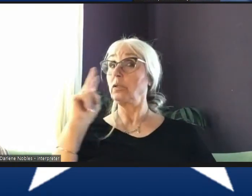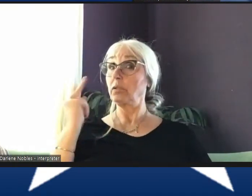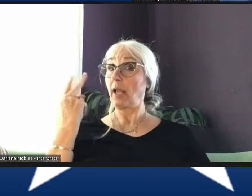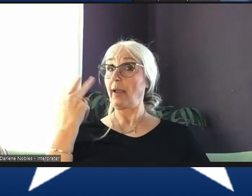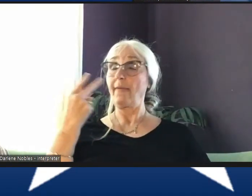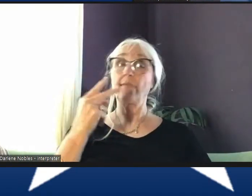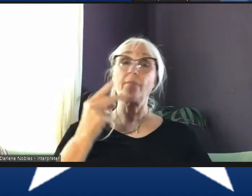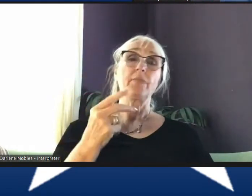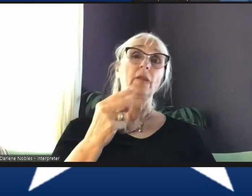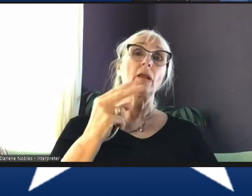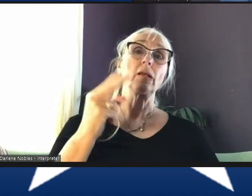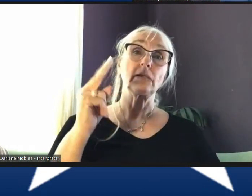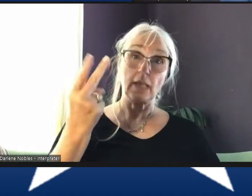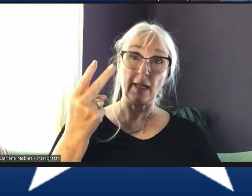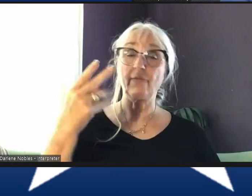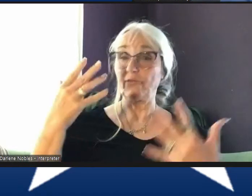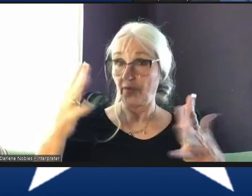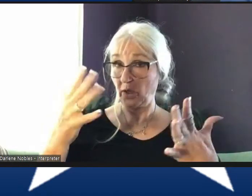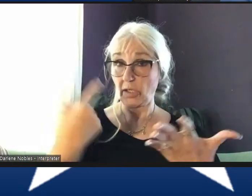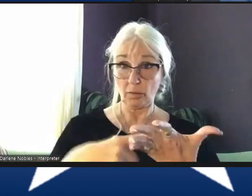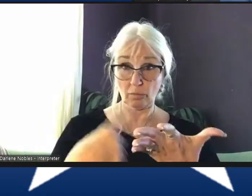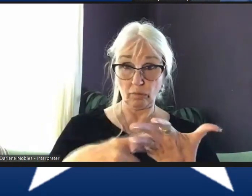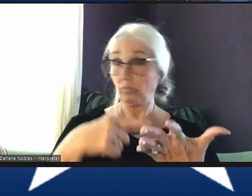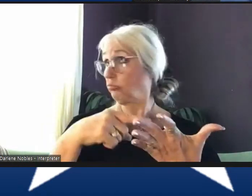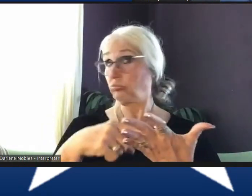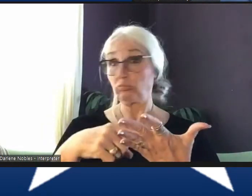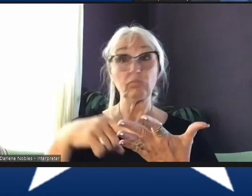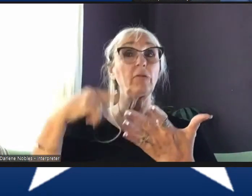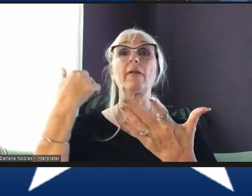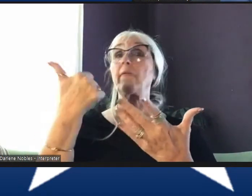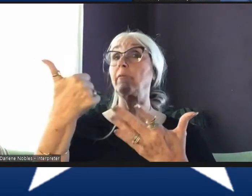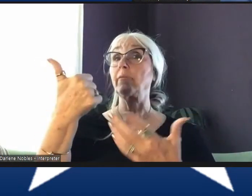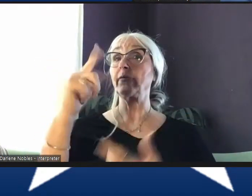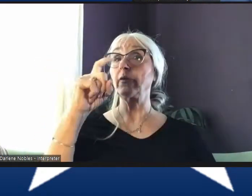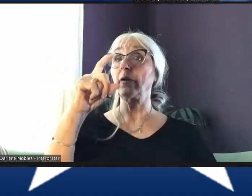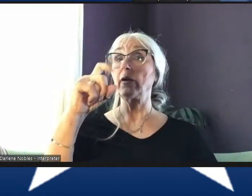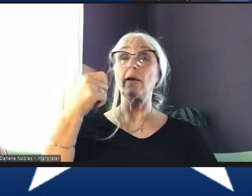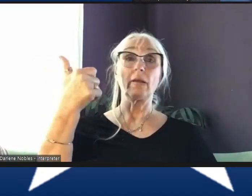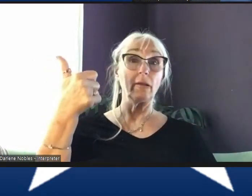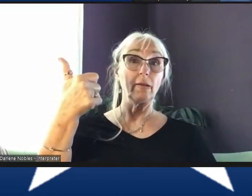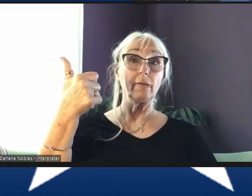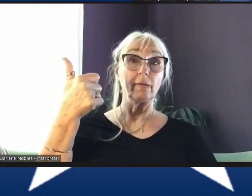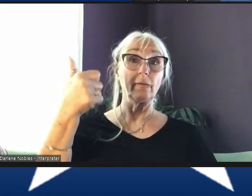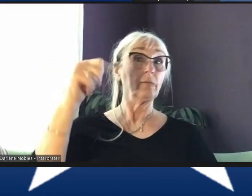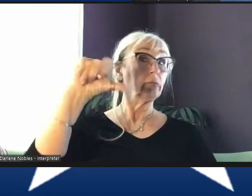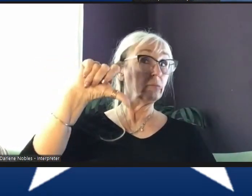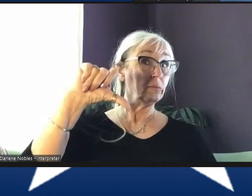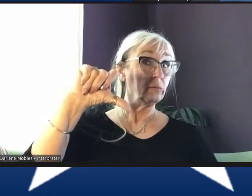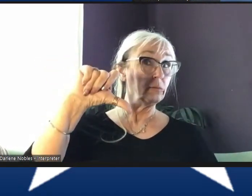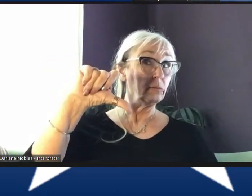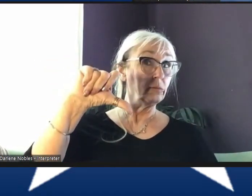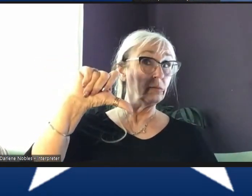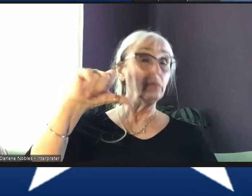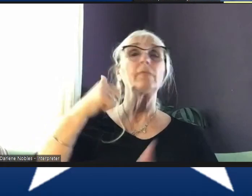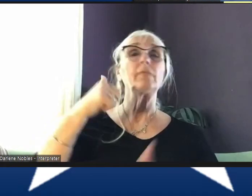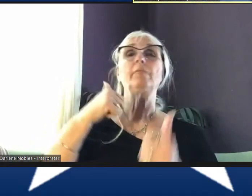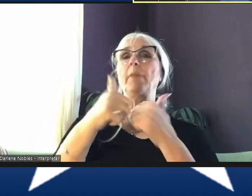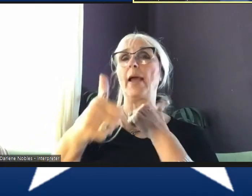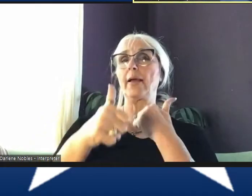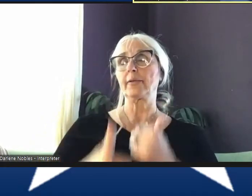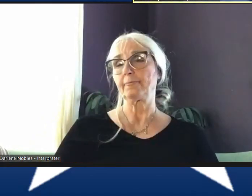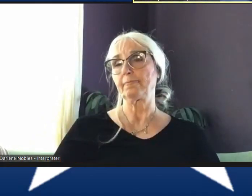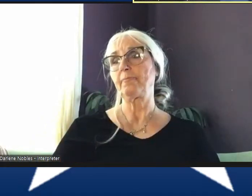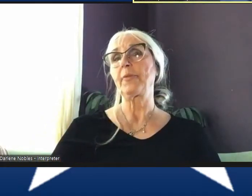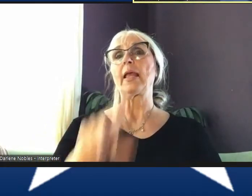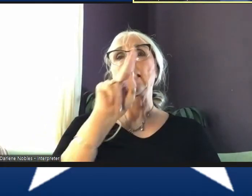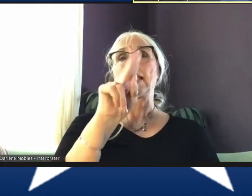been made and second. Any other discussion? No other discussion. All in favor say aye. Aye. Aye. Opposed? Pass. K3